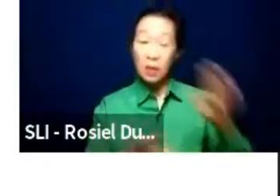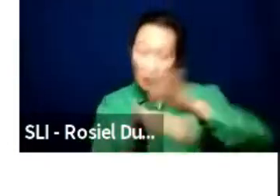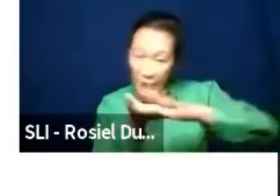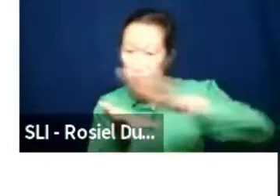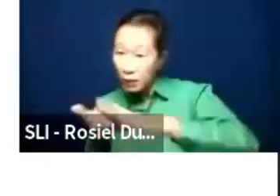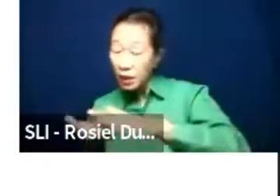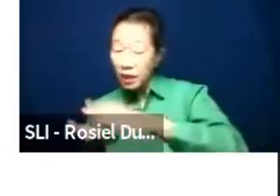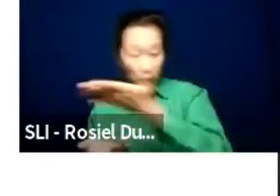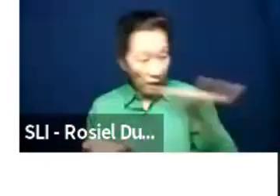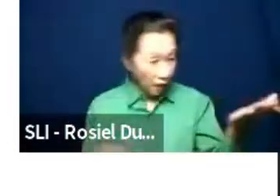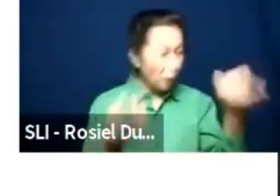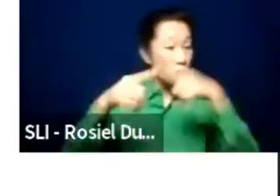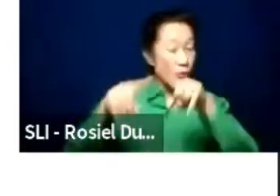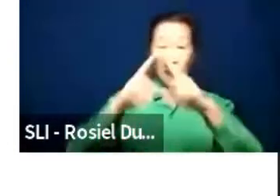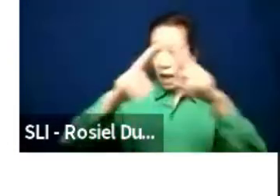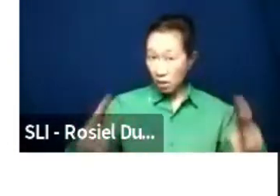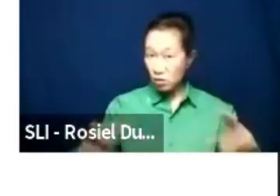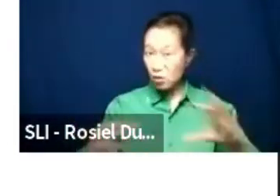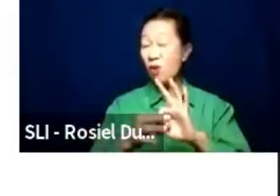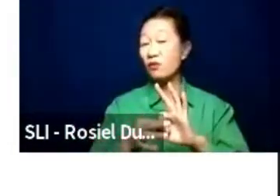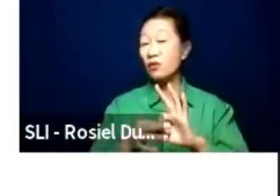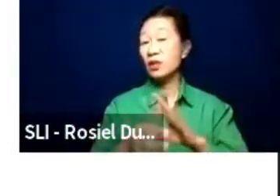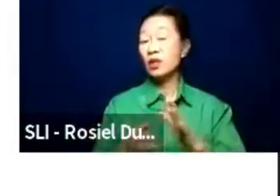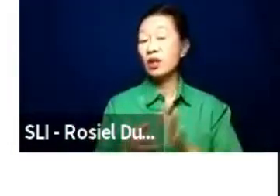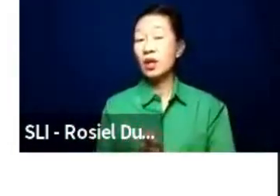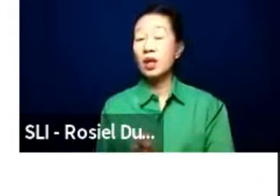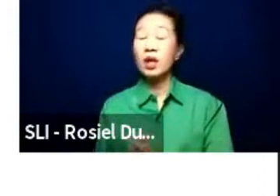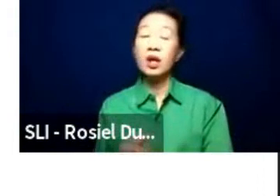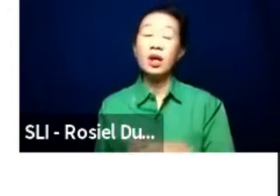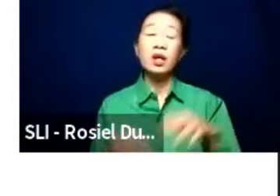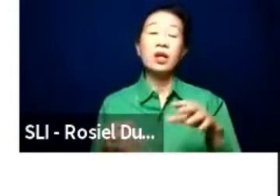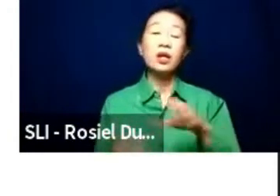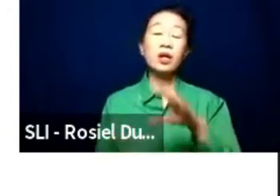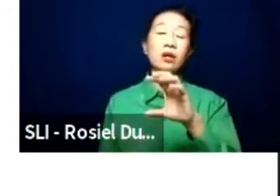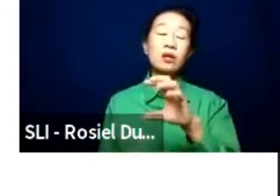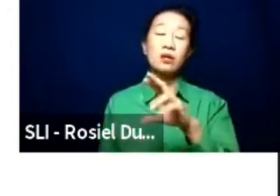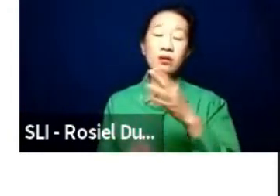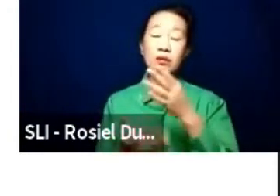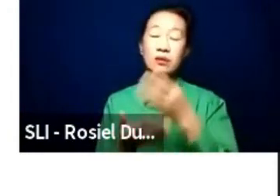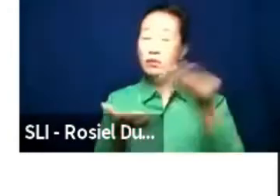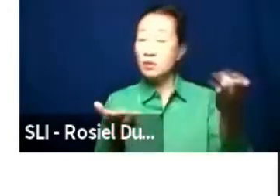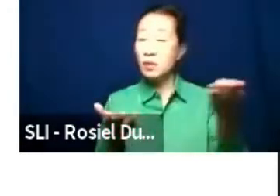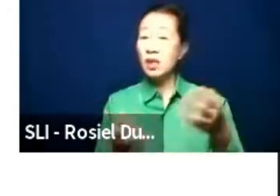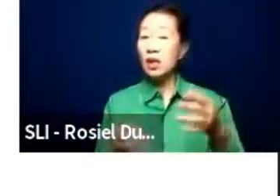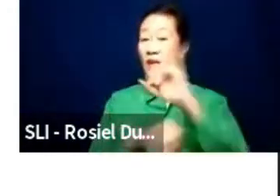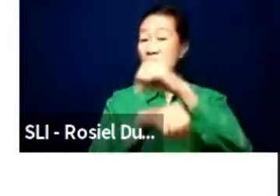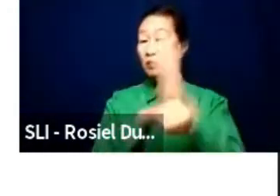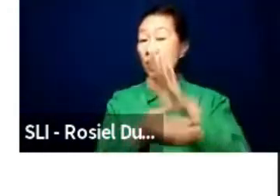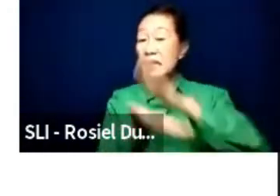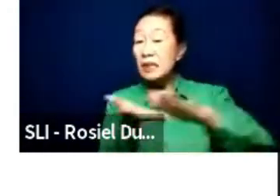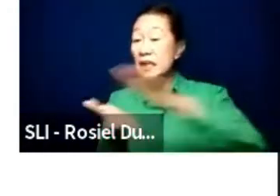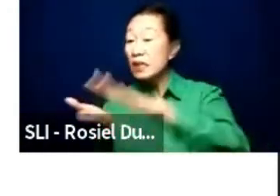bahay ng ng customer or sa office ng customer, and their job is to clean up the place,